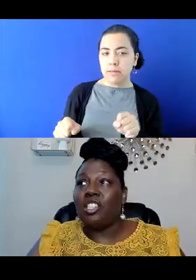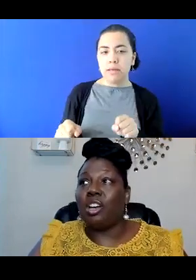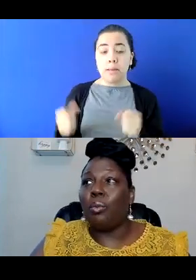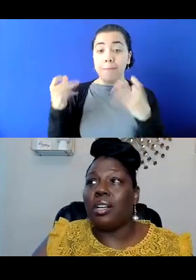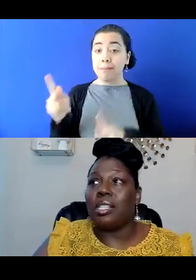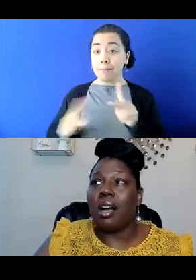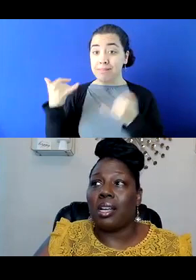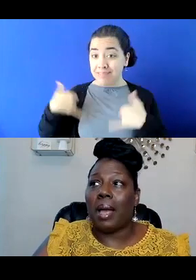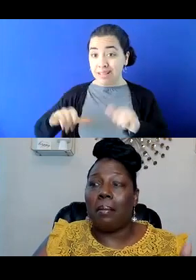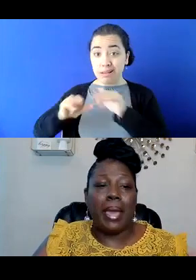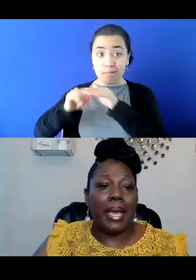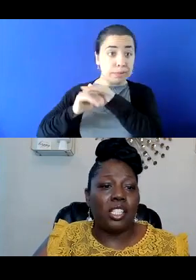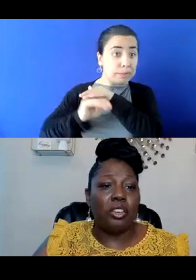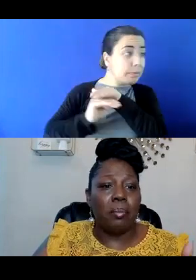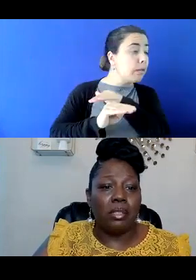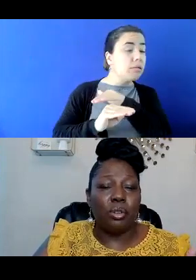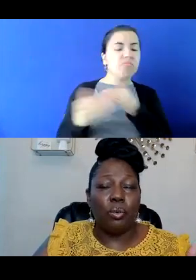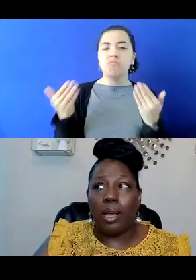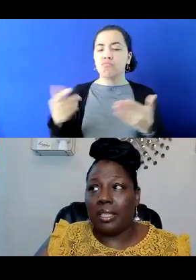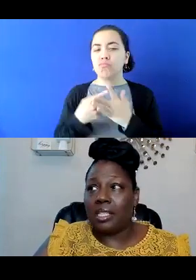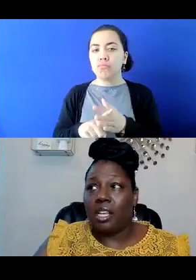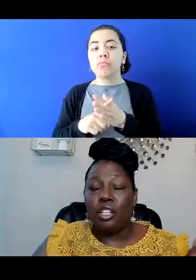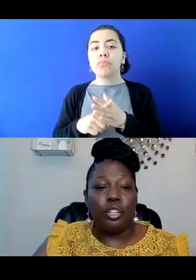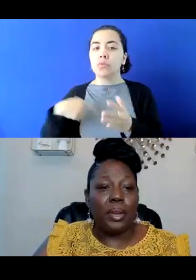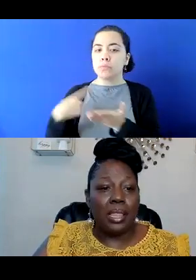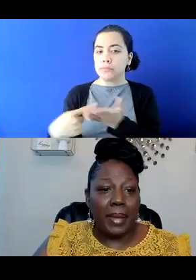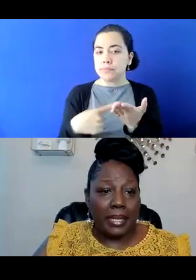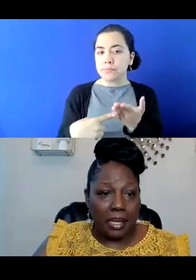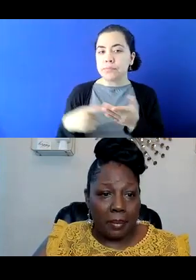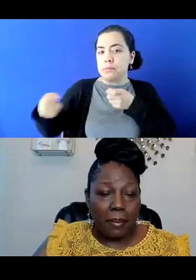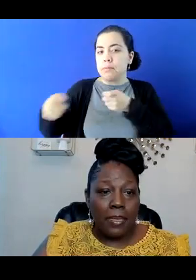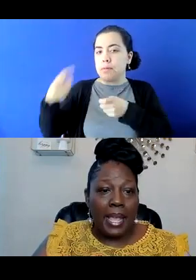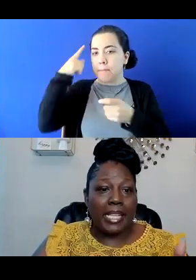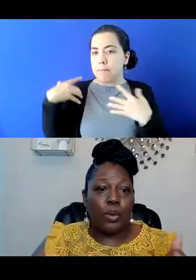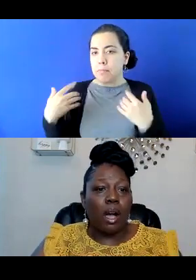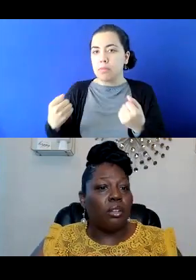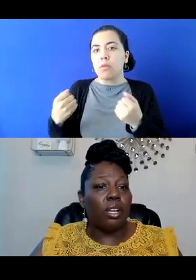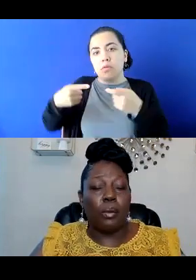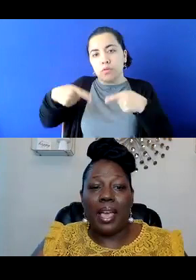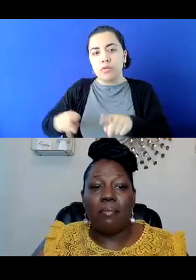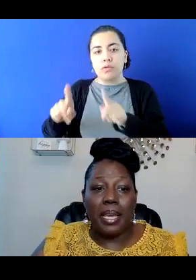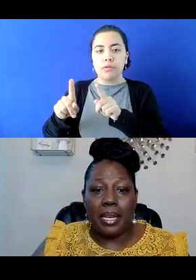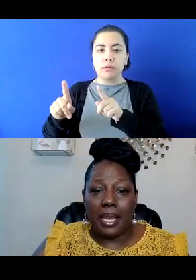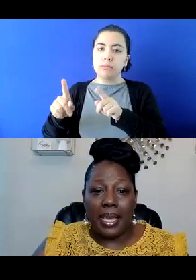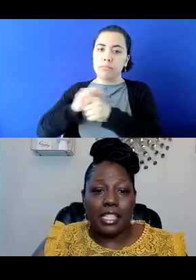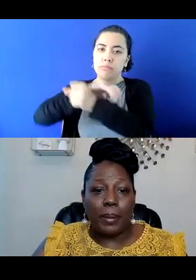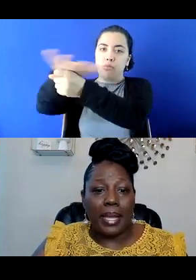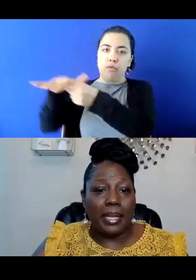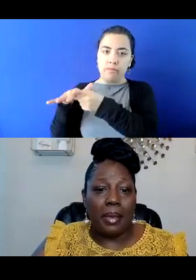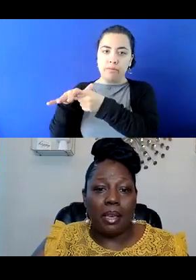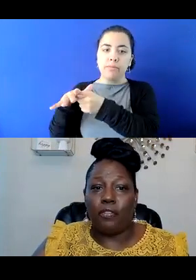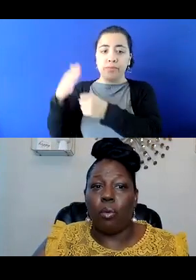started. So we are talking about managing your mental wellness during the pandemic. As we all know that we have been in